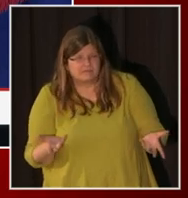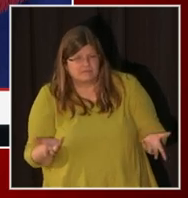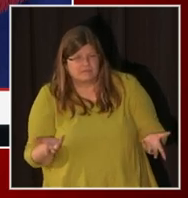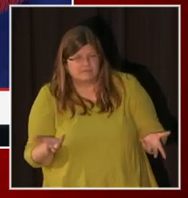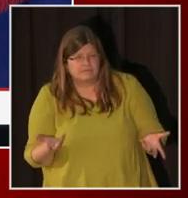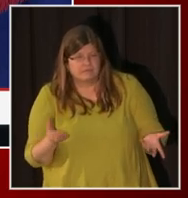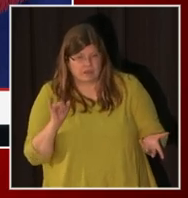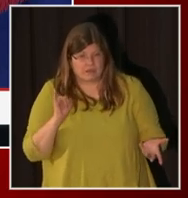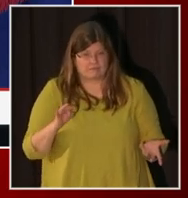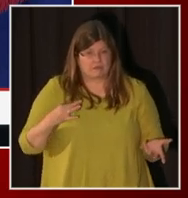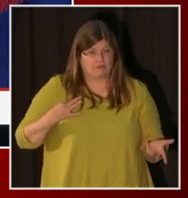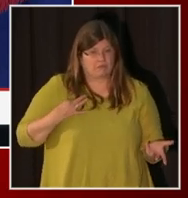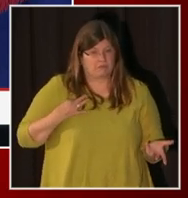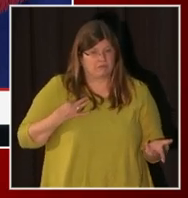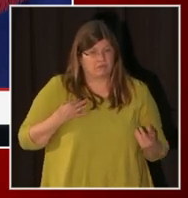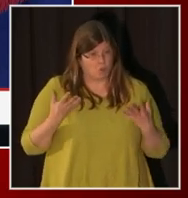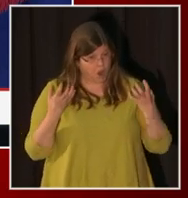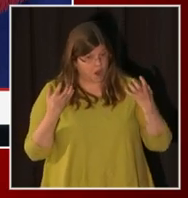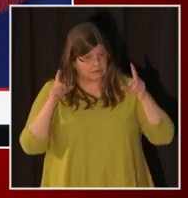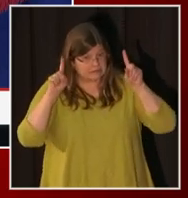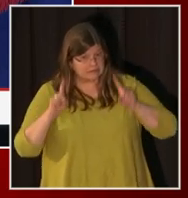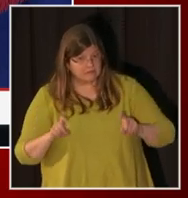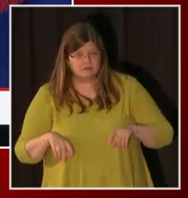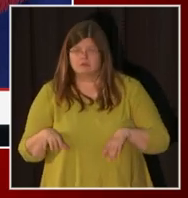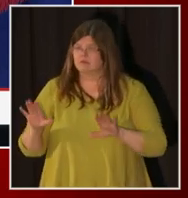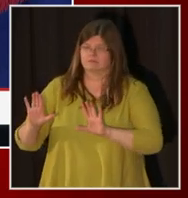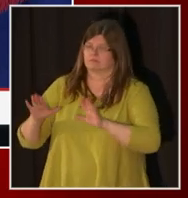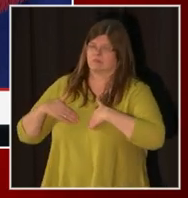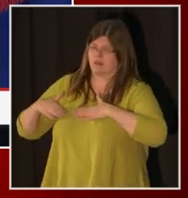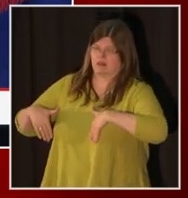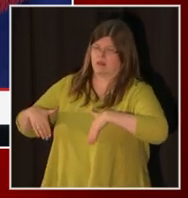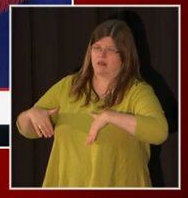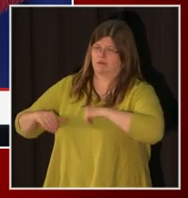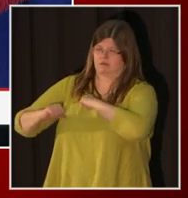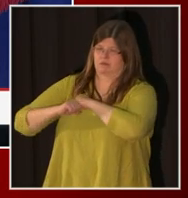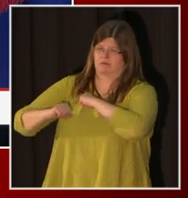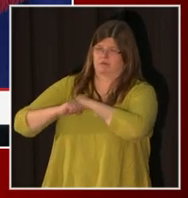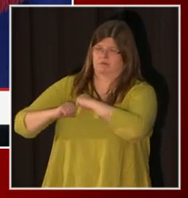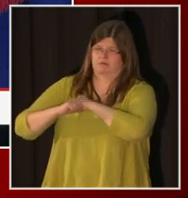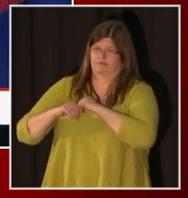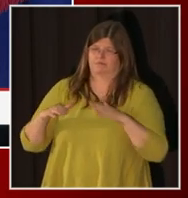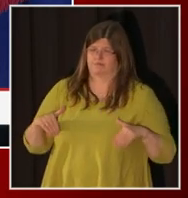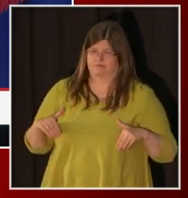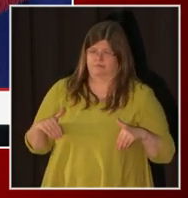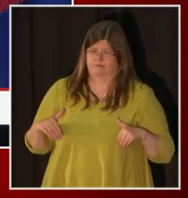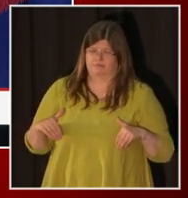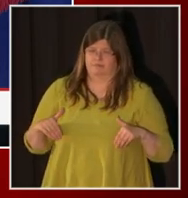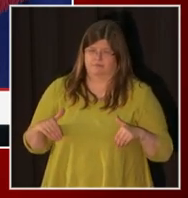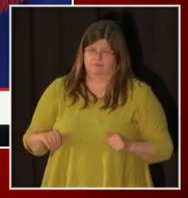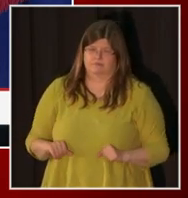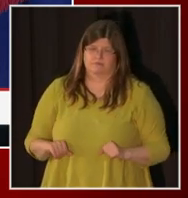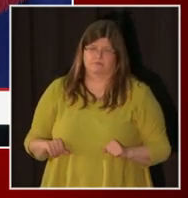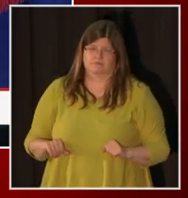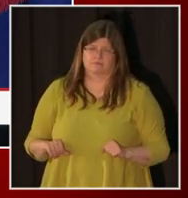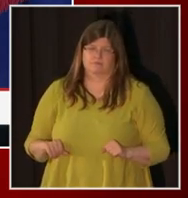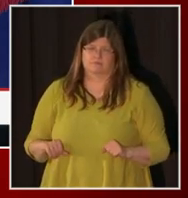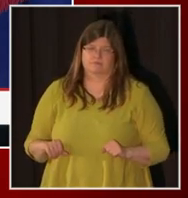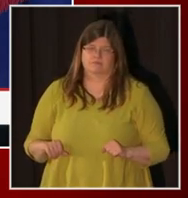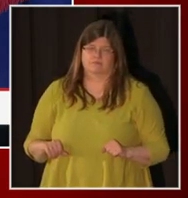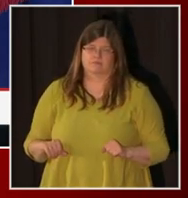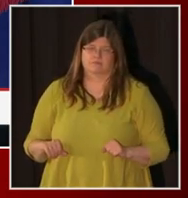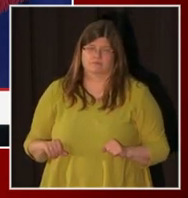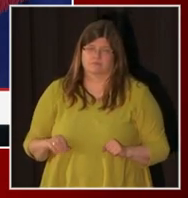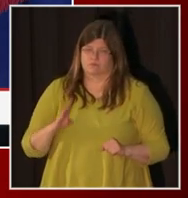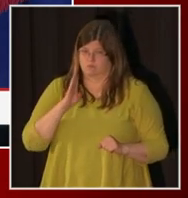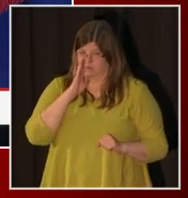apply? We haven't made a job announcement, and we will. I think we're talking about directly hiring up to